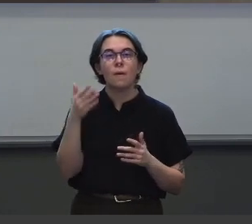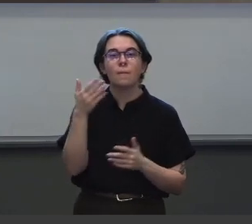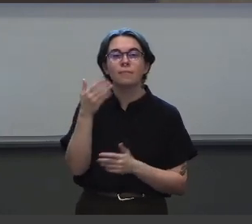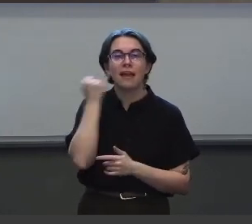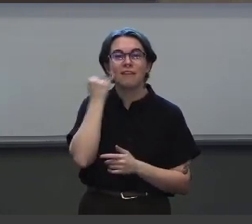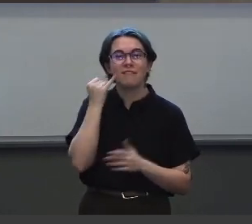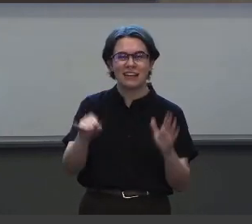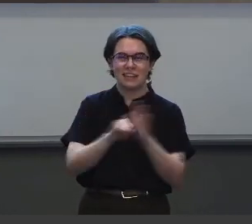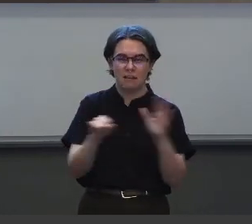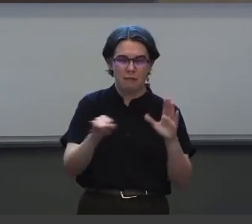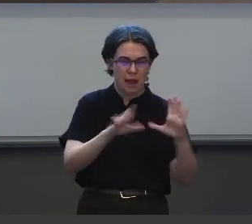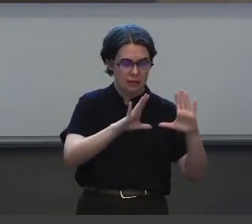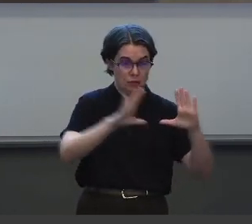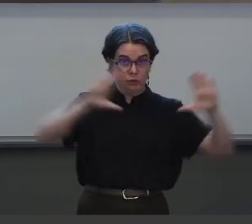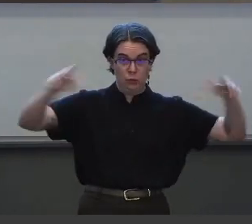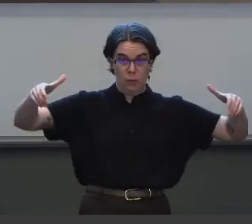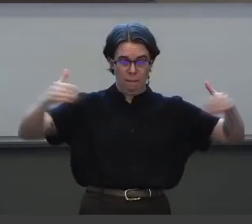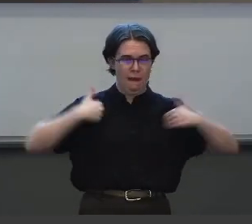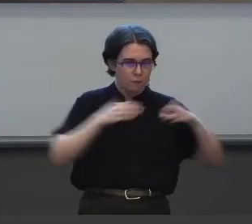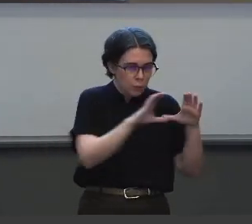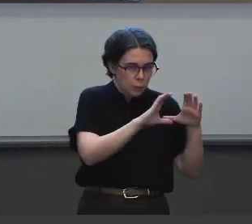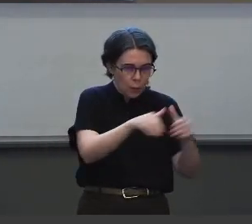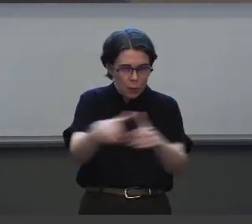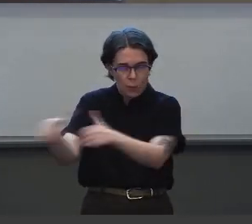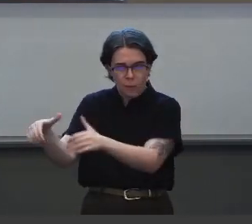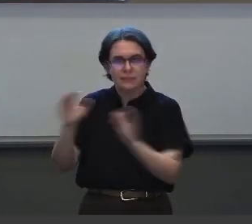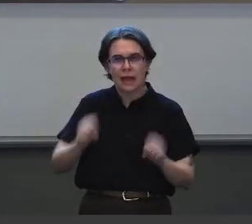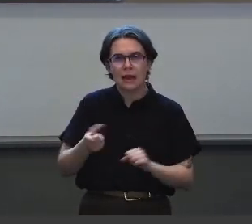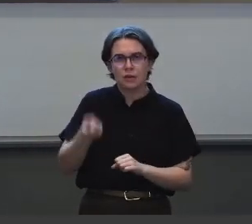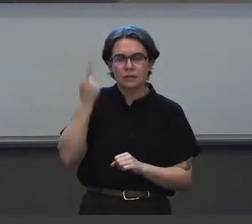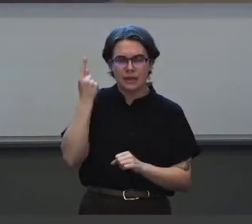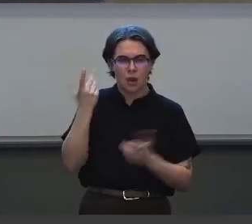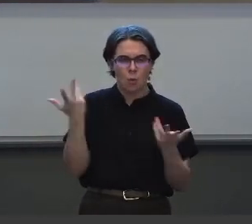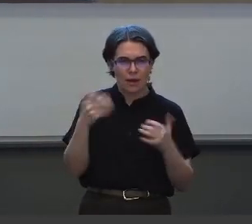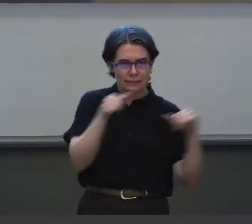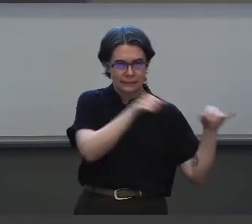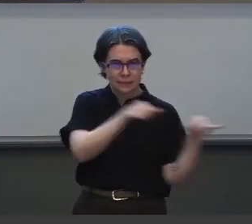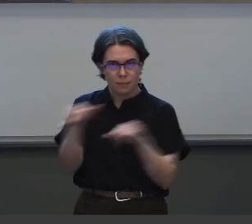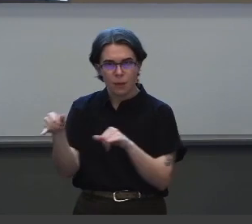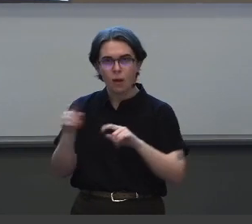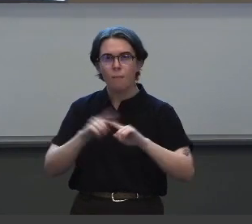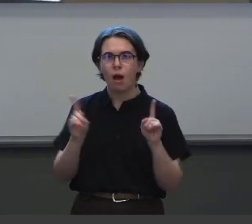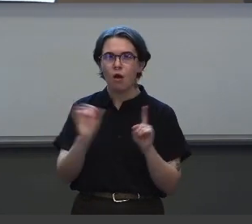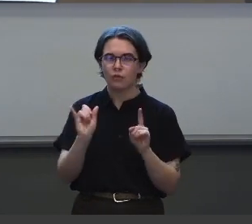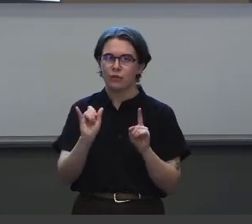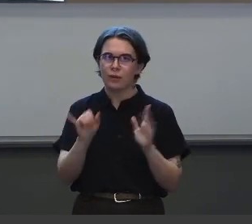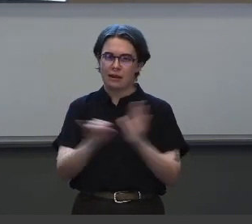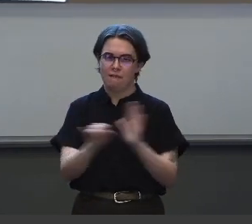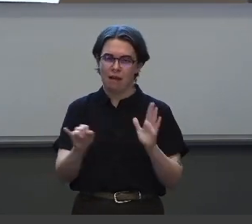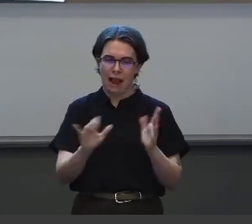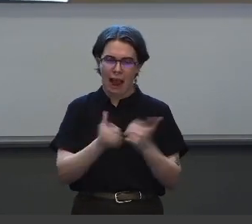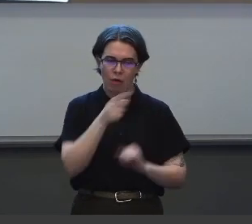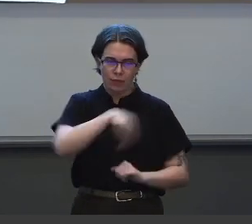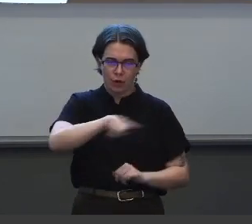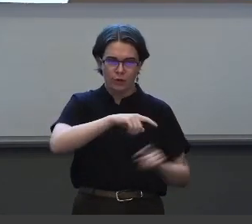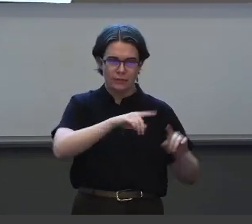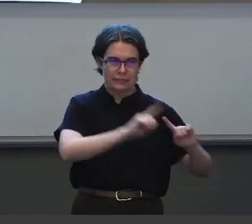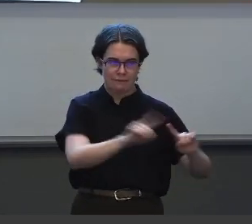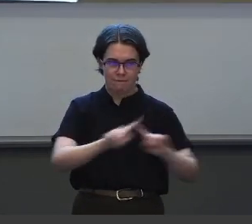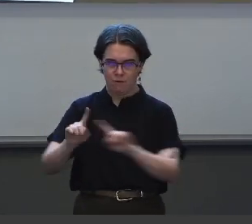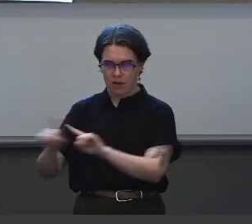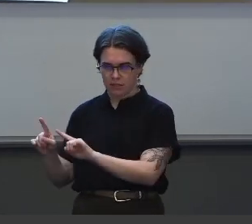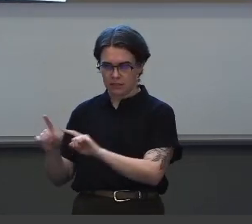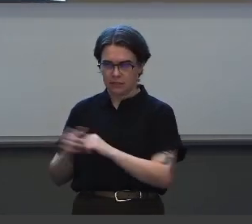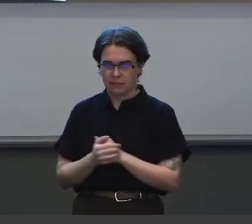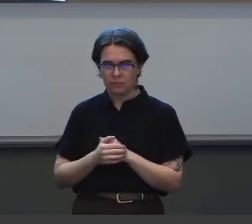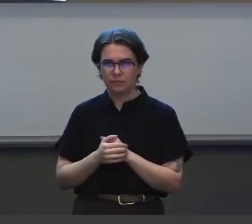behaviors co-occur together, and that then allows us to identify different subtypes. So,